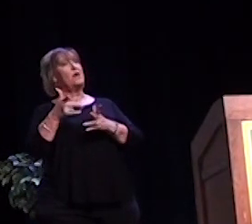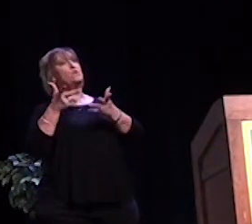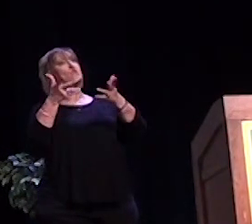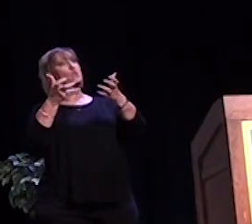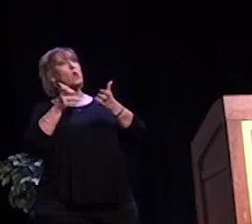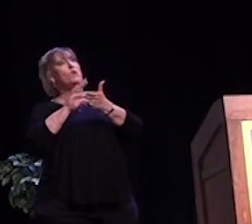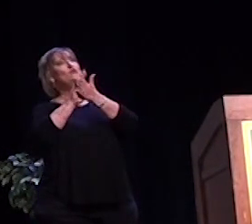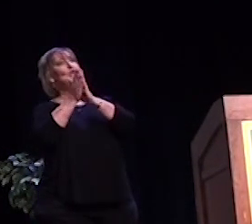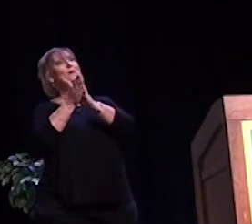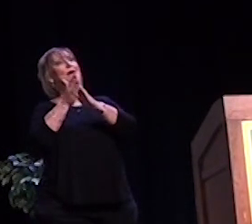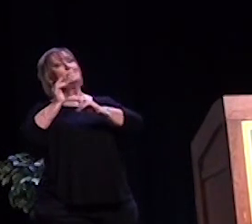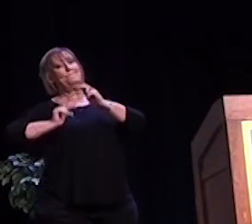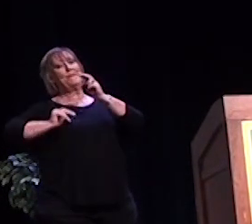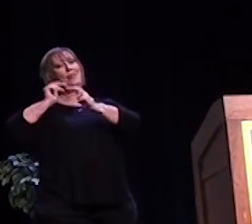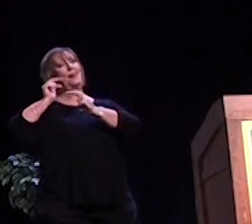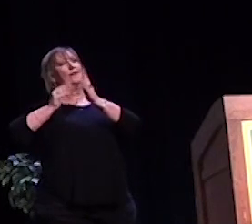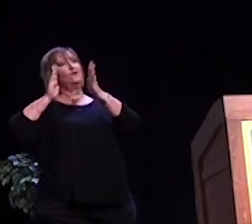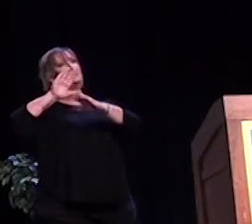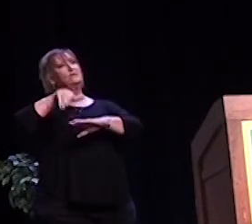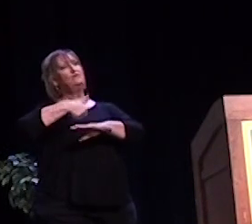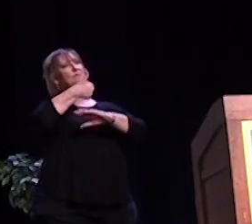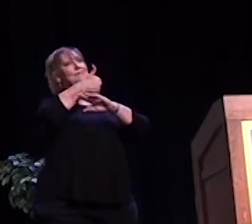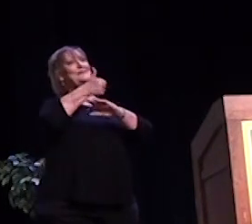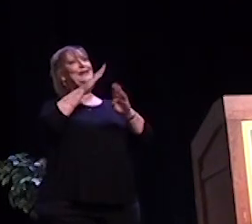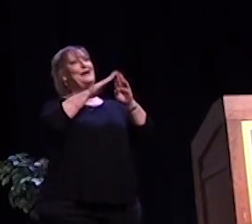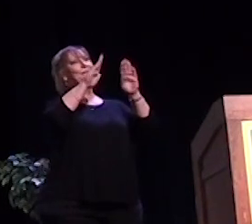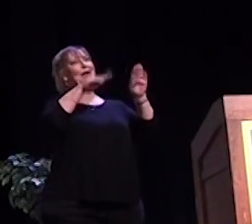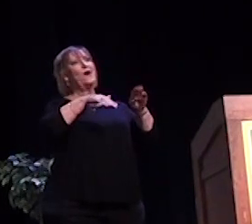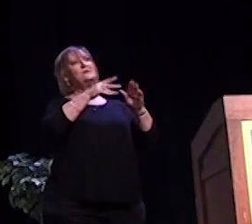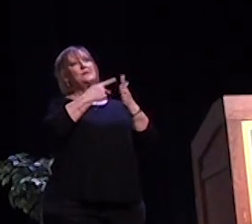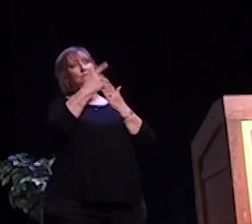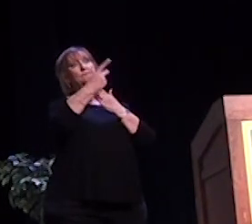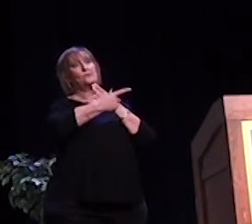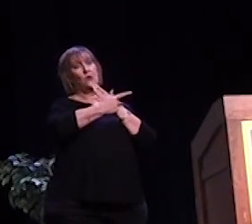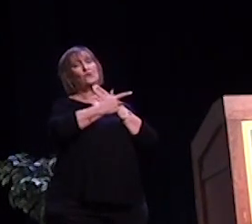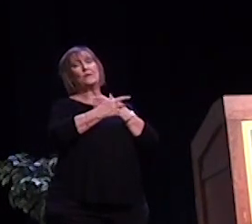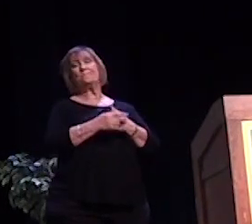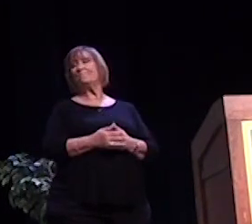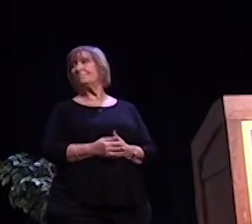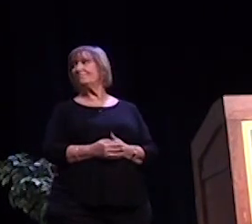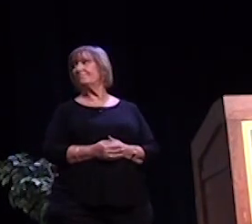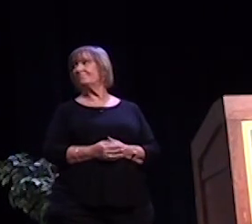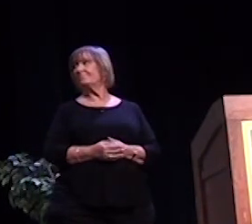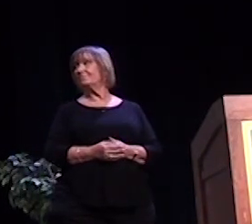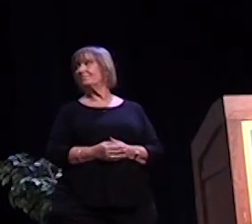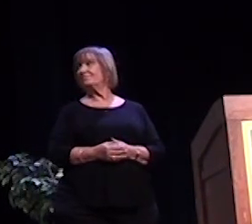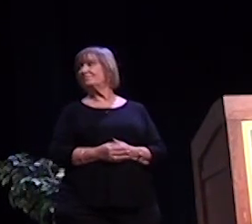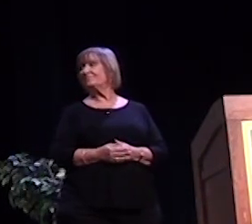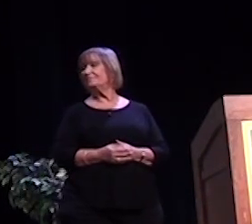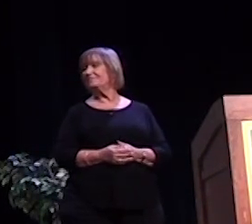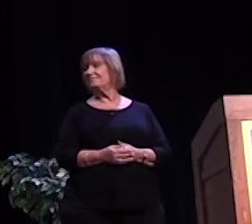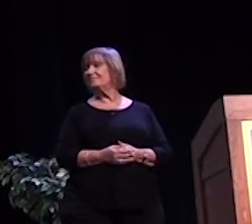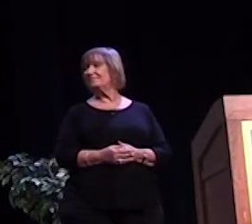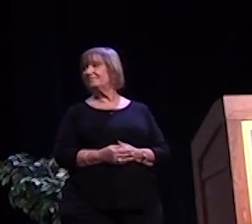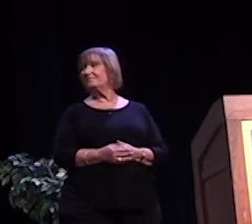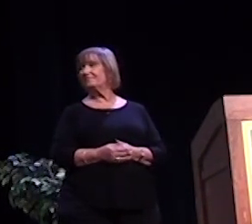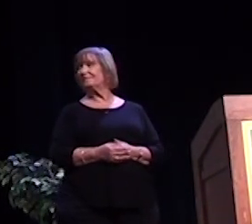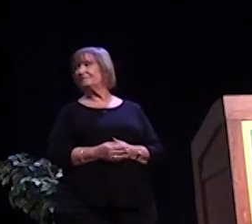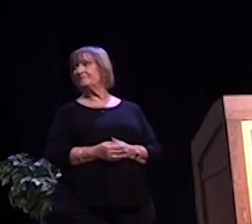very valuable resources. I'm so excited to be here and share a lot more about that program. Thank you.